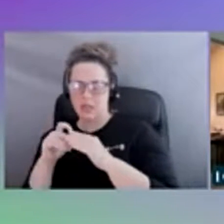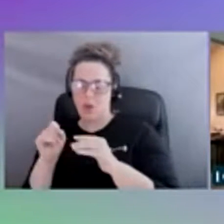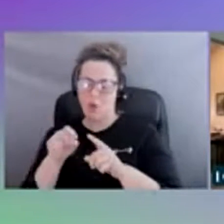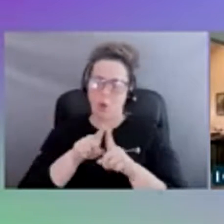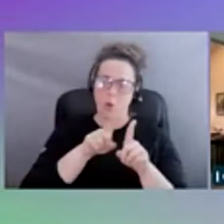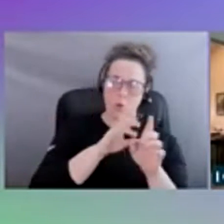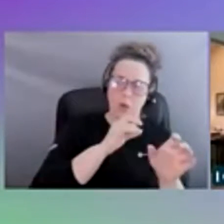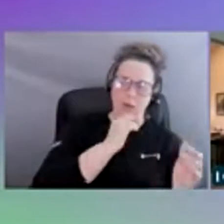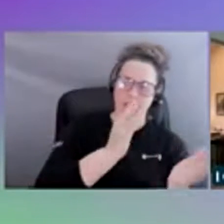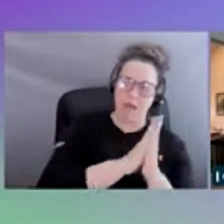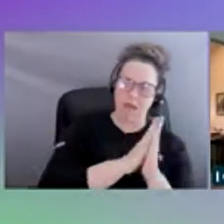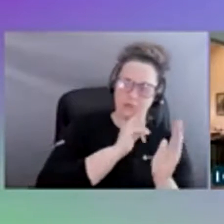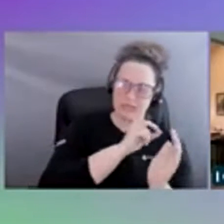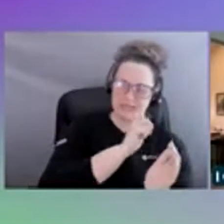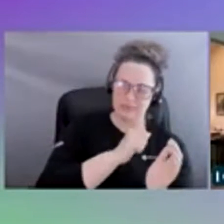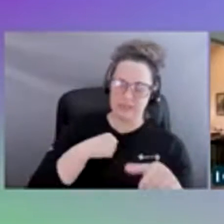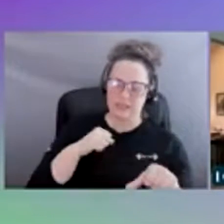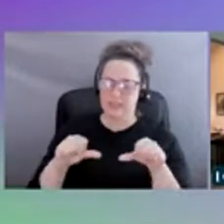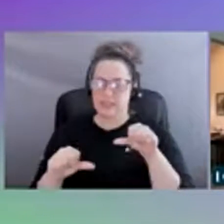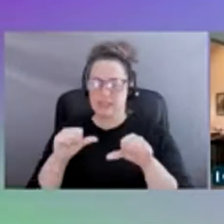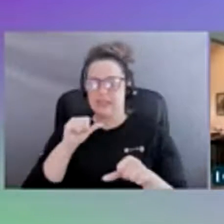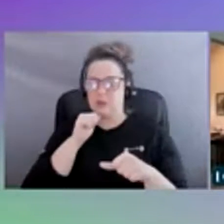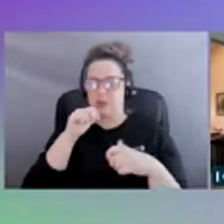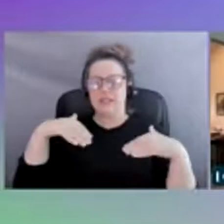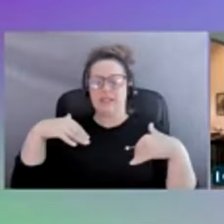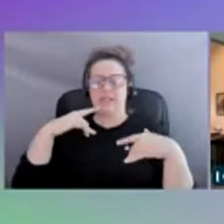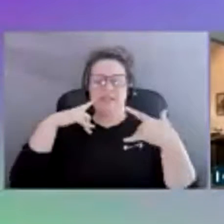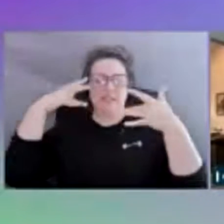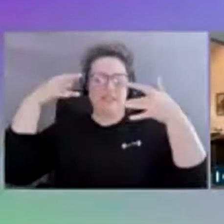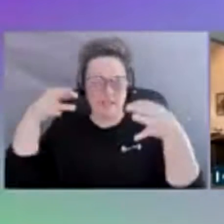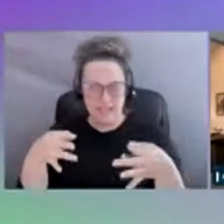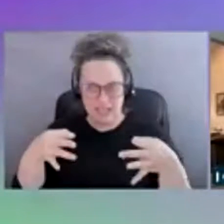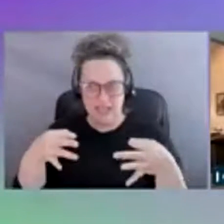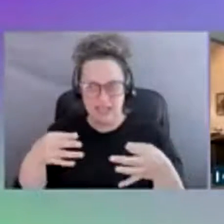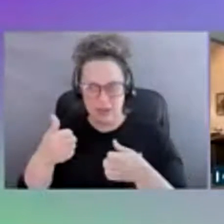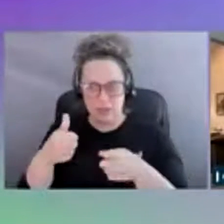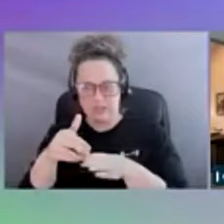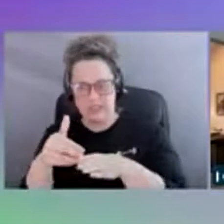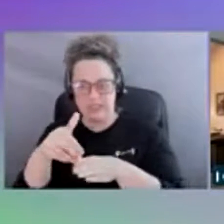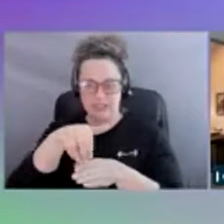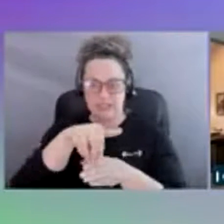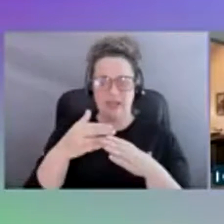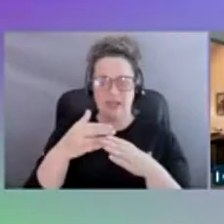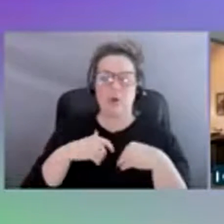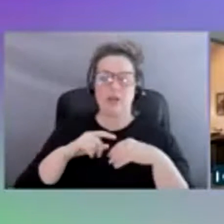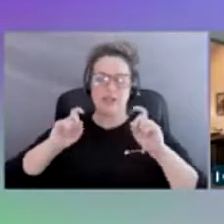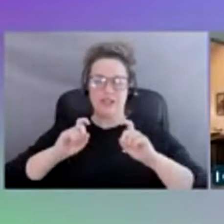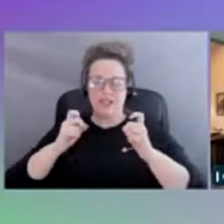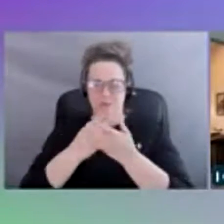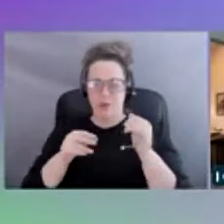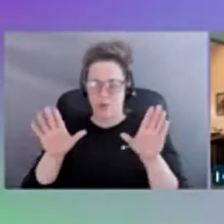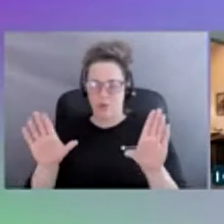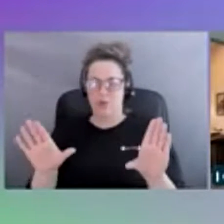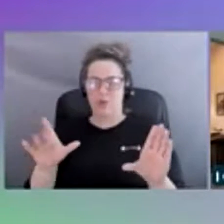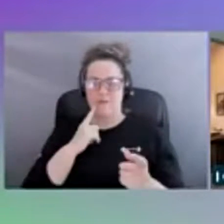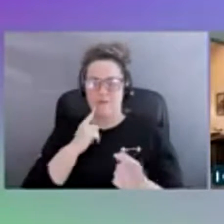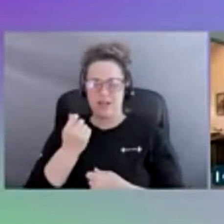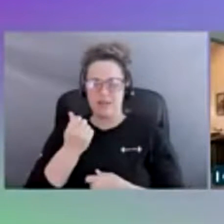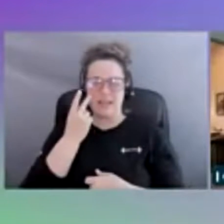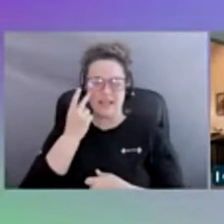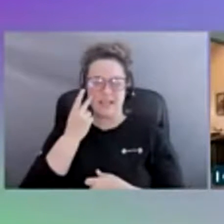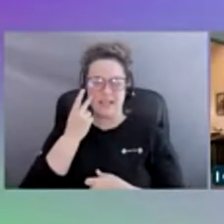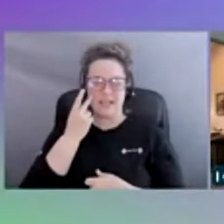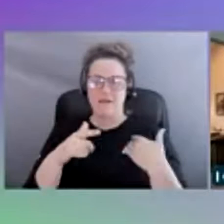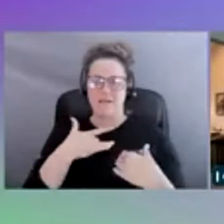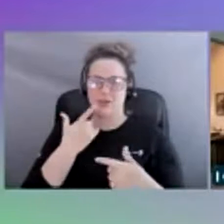also want to ask about disability. And we've not landed on a spot yet for that. What we're going to do is test both for a little bit and then see